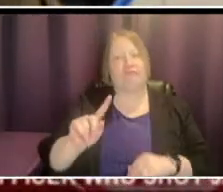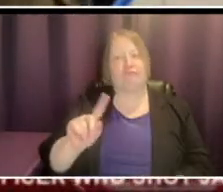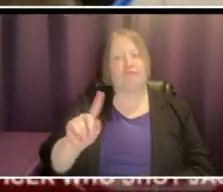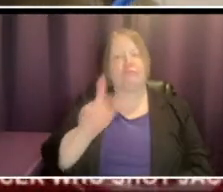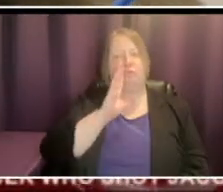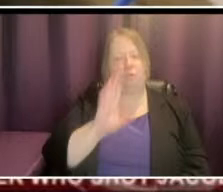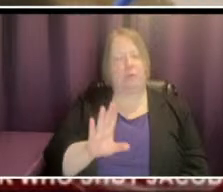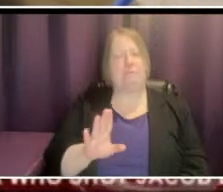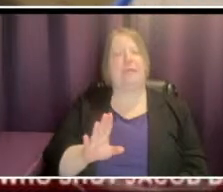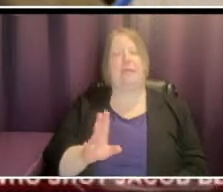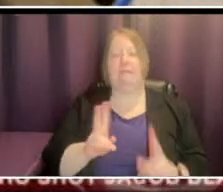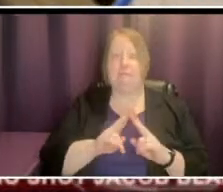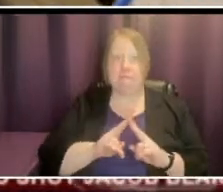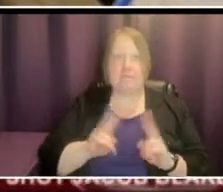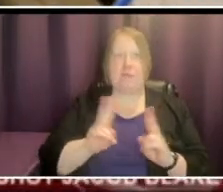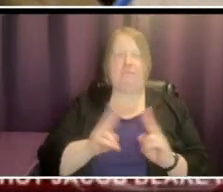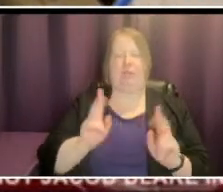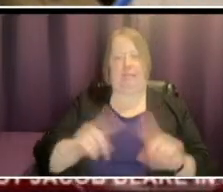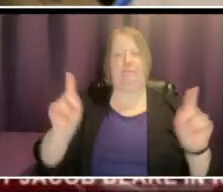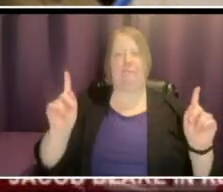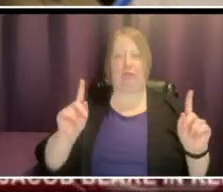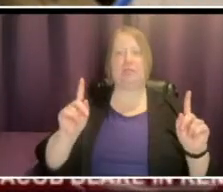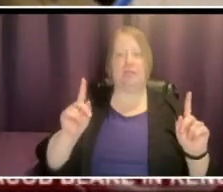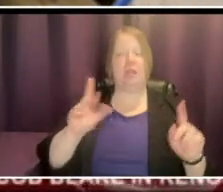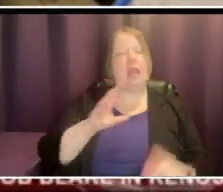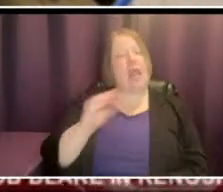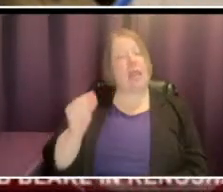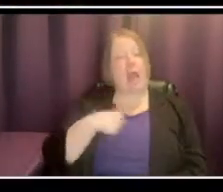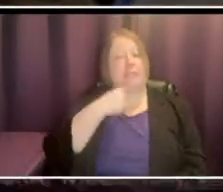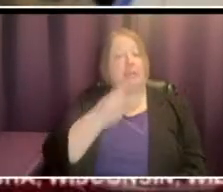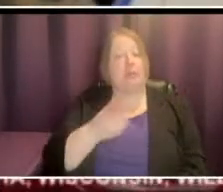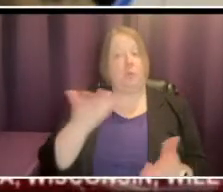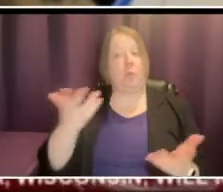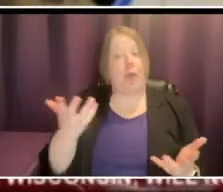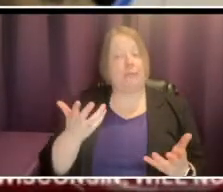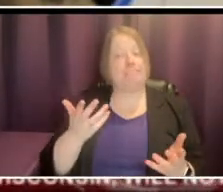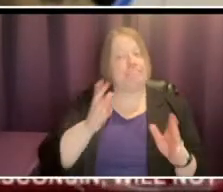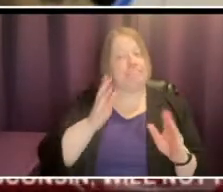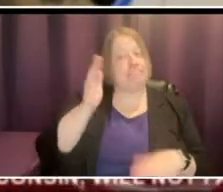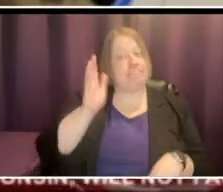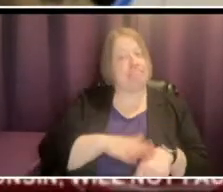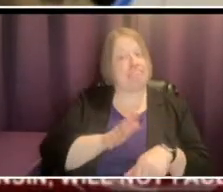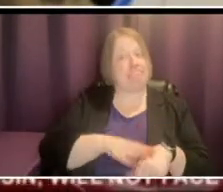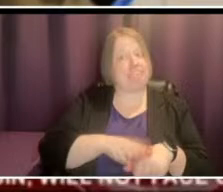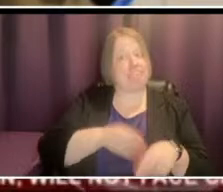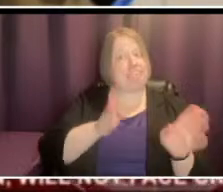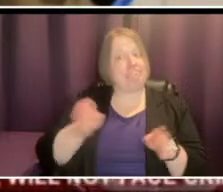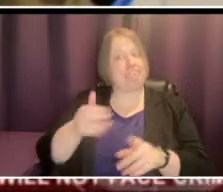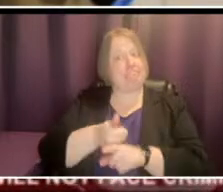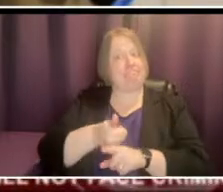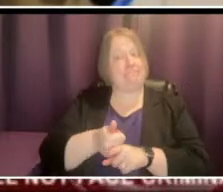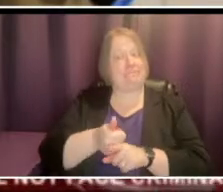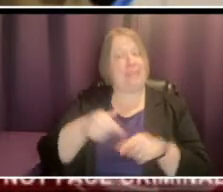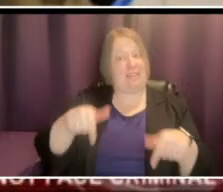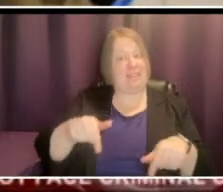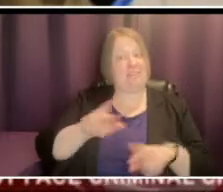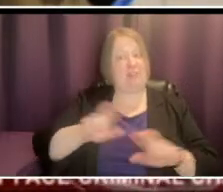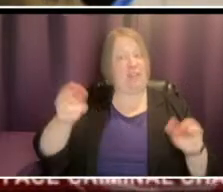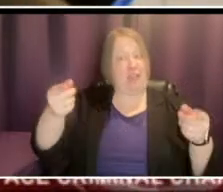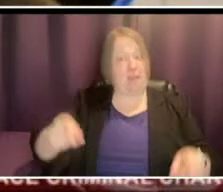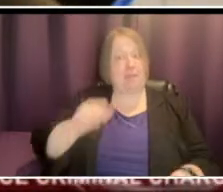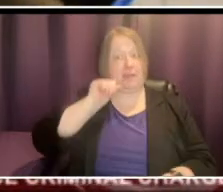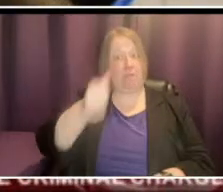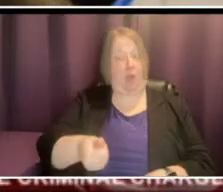quite extraordinarily different. And all I can say is strap in. You have made this happen, and tomorrow it's game day. So strap